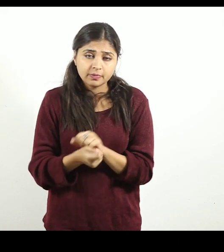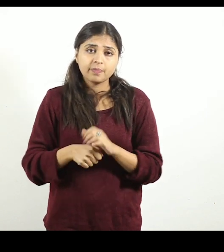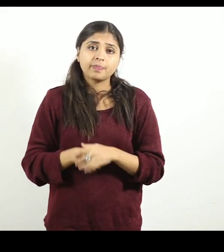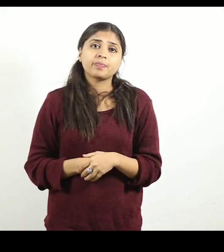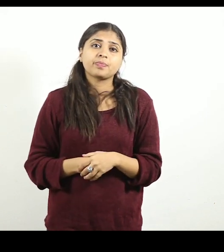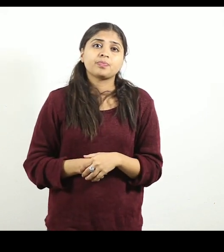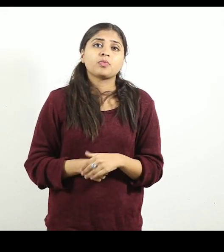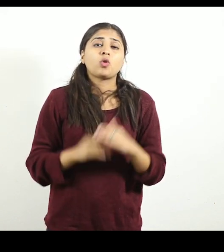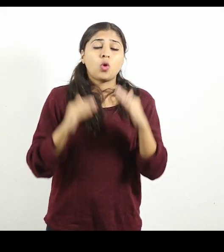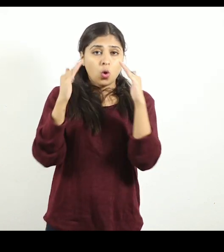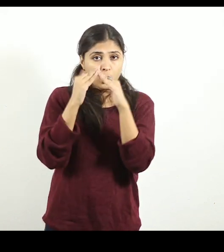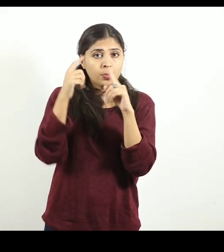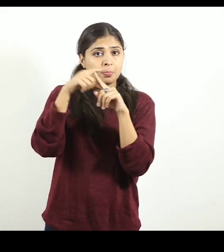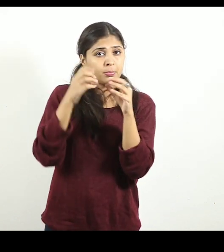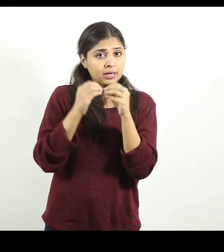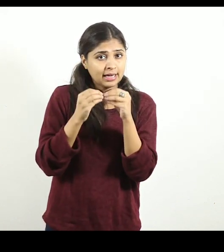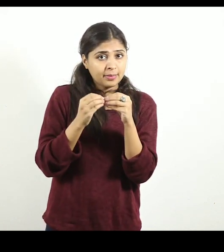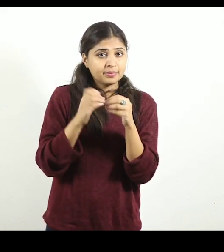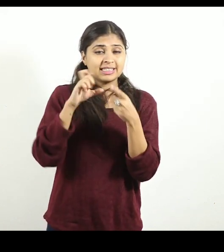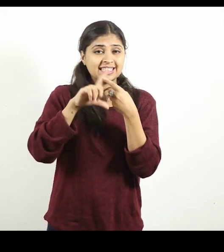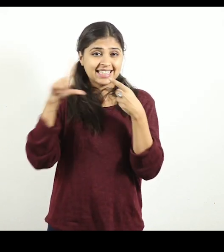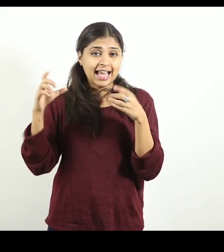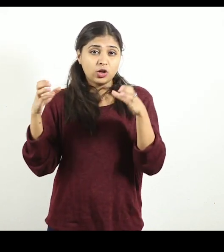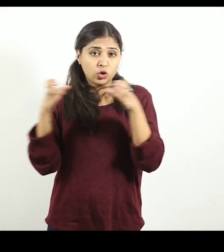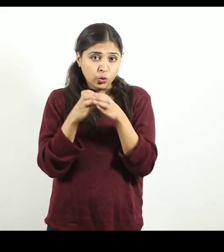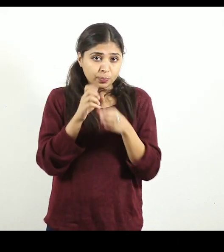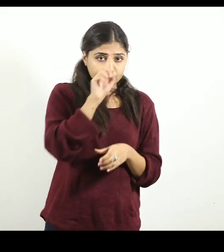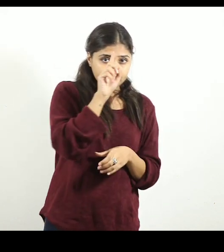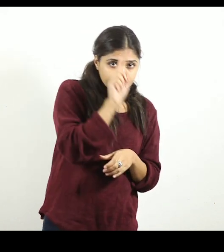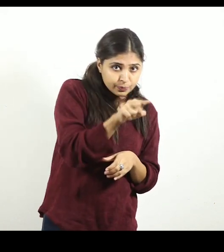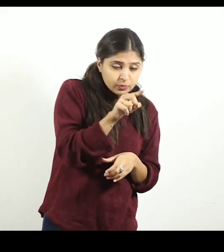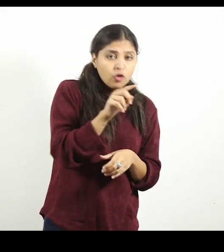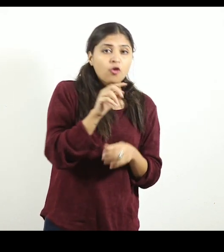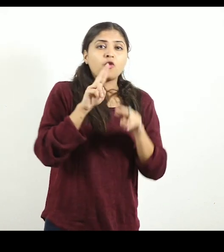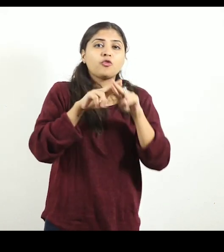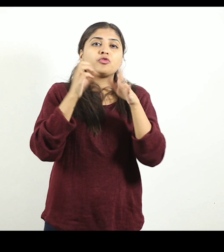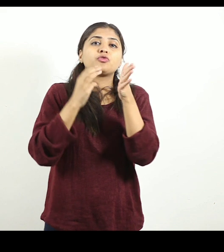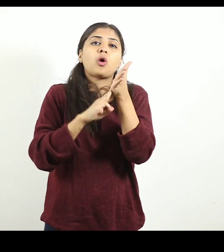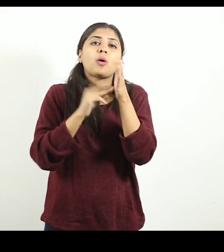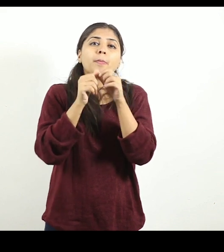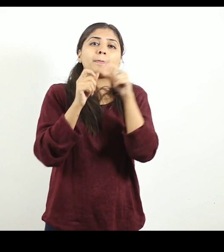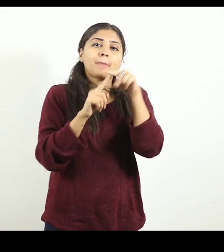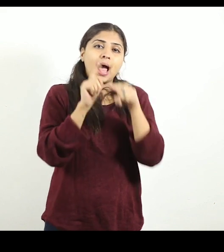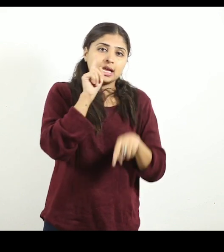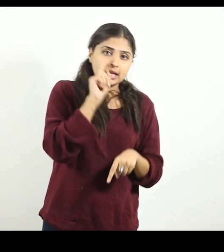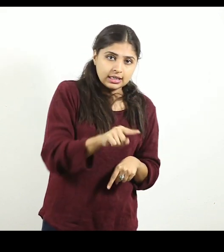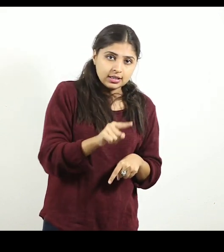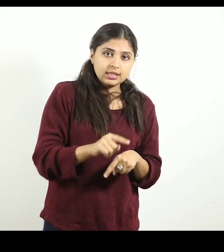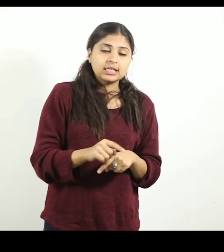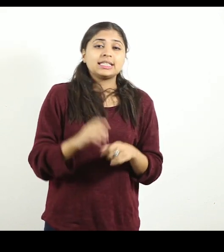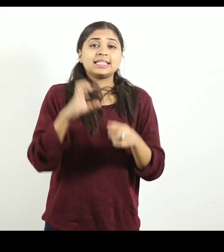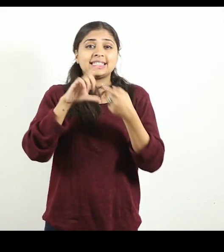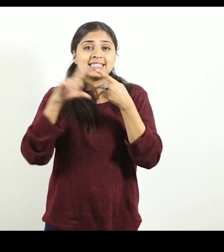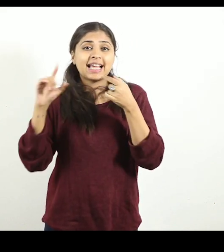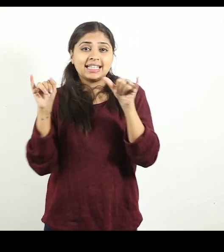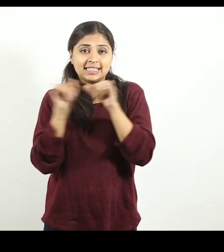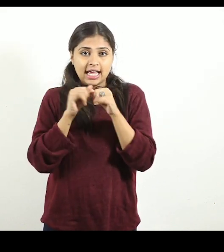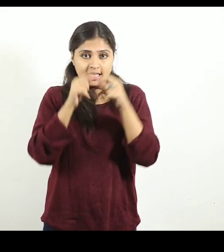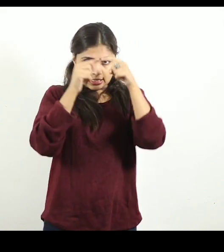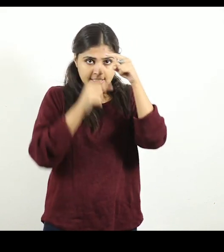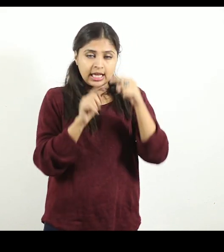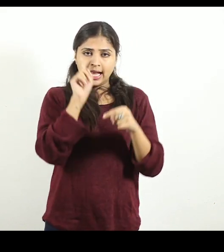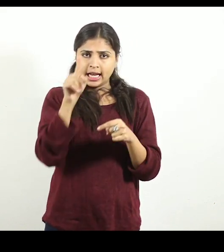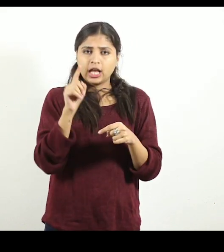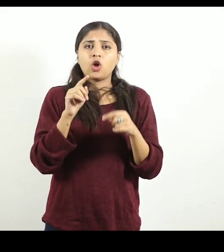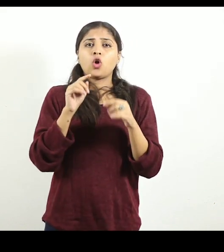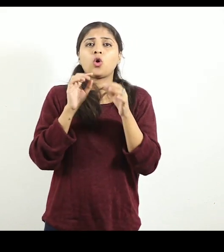click Format. Number 3. Under Cell Size, click Column Width or Row Height. Number 4. A column width or